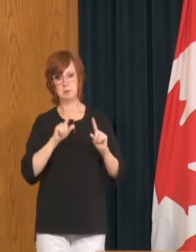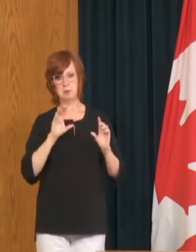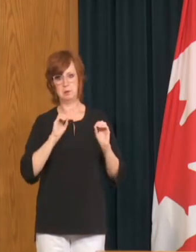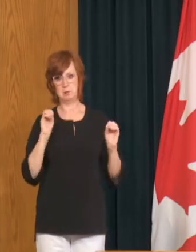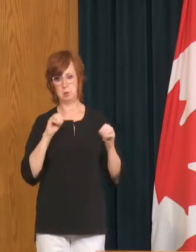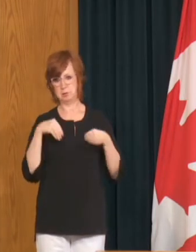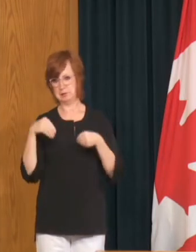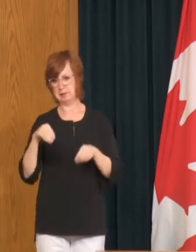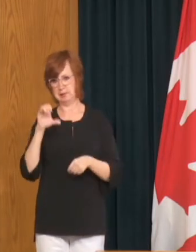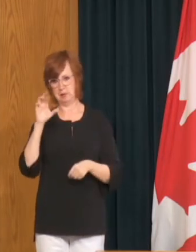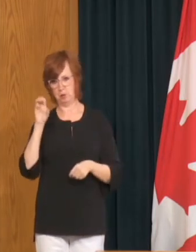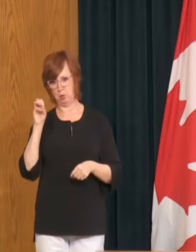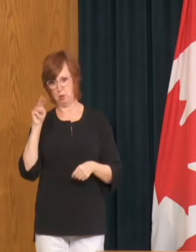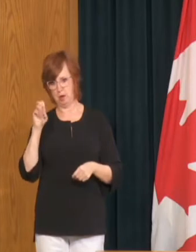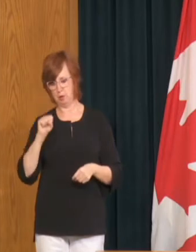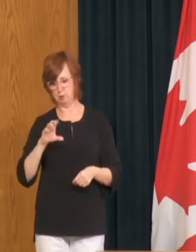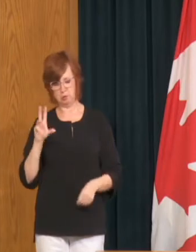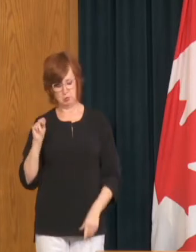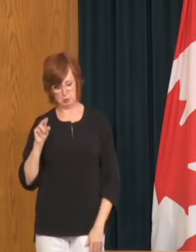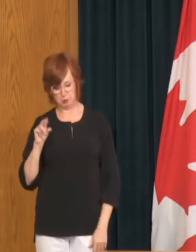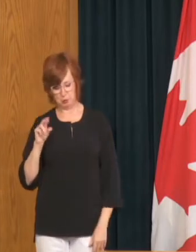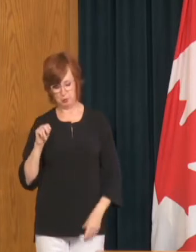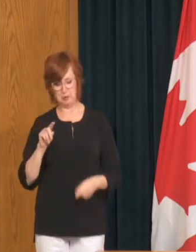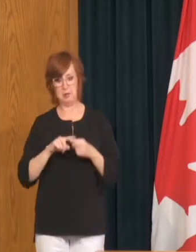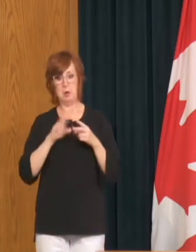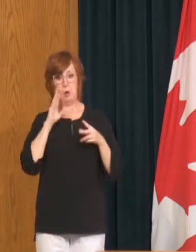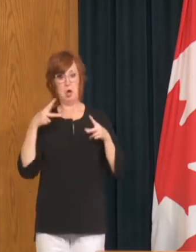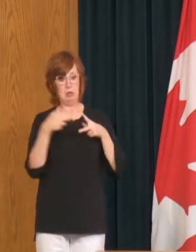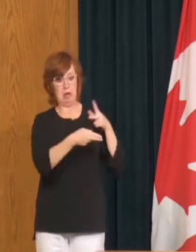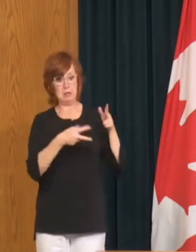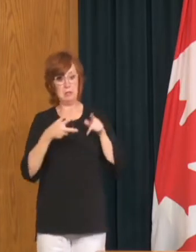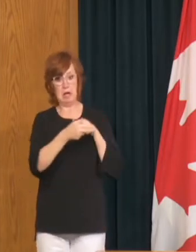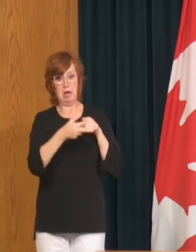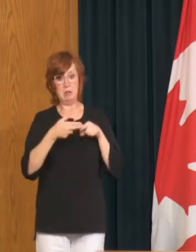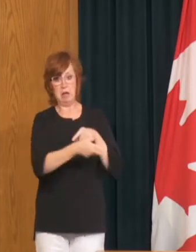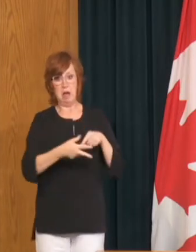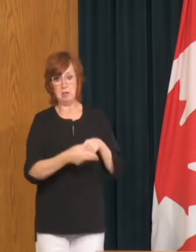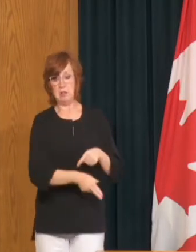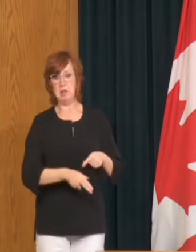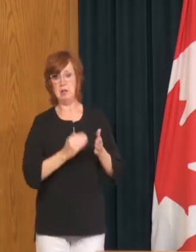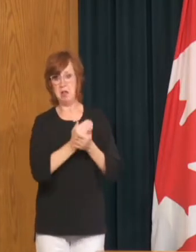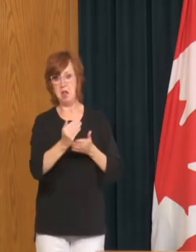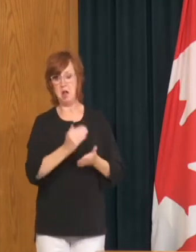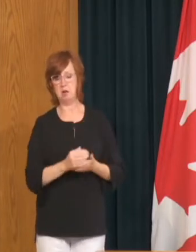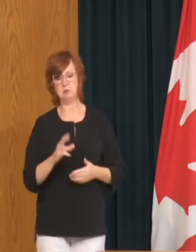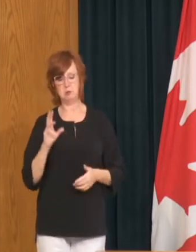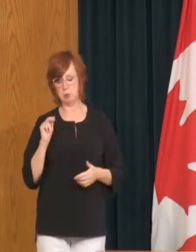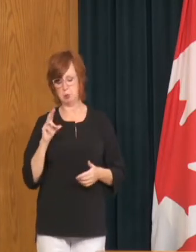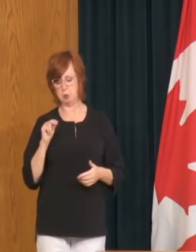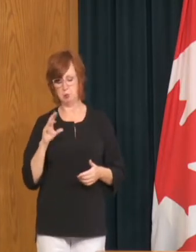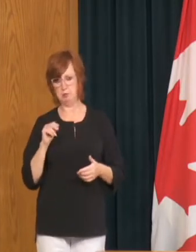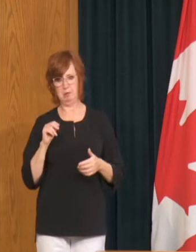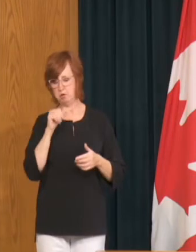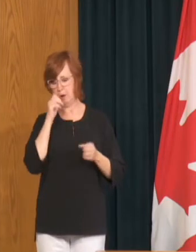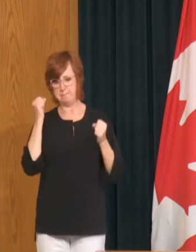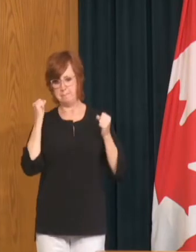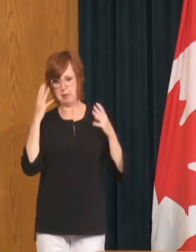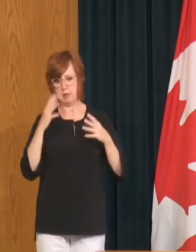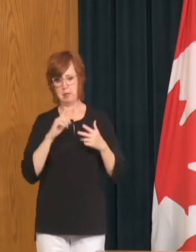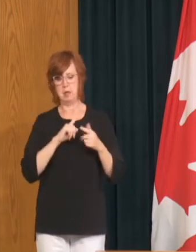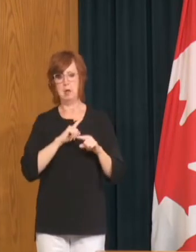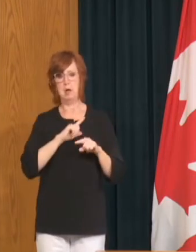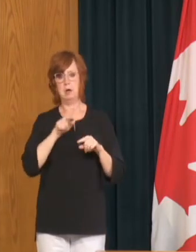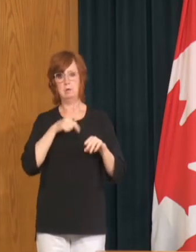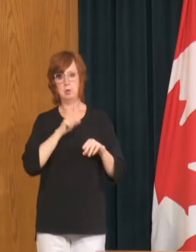of Crown corporations. There's going to be no cuts. We have a pandemic deficit here. We may have a couple of pandemic deficits,